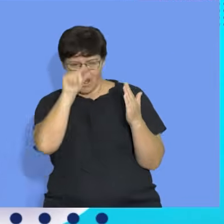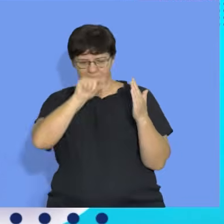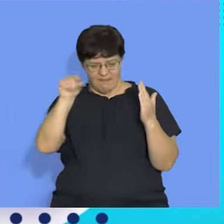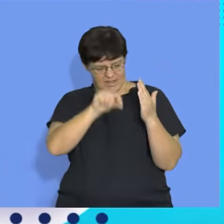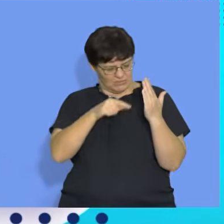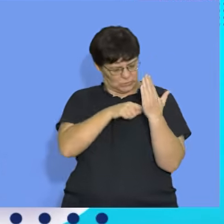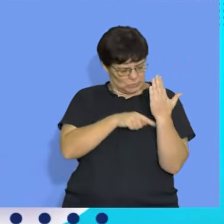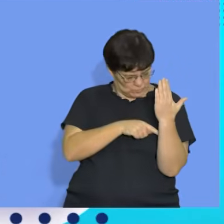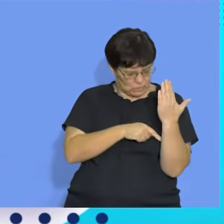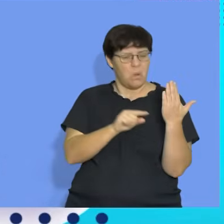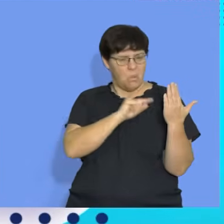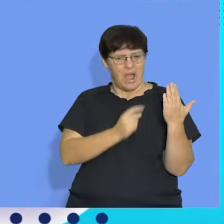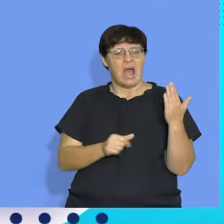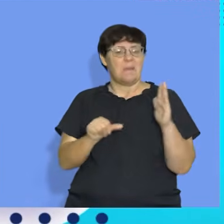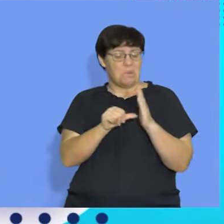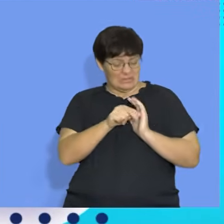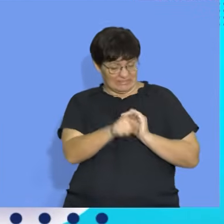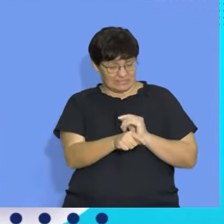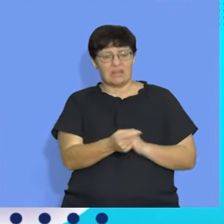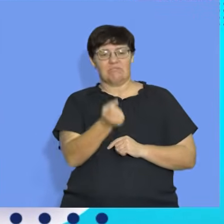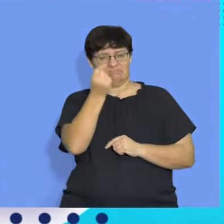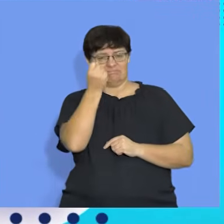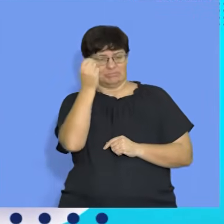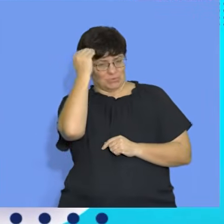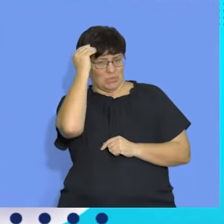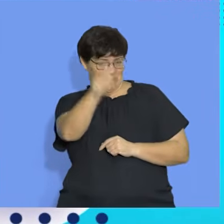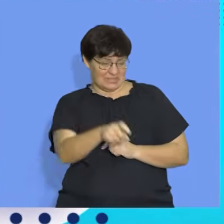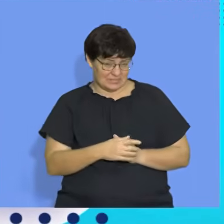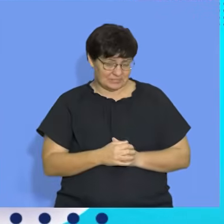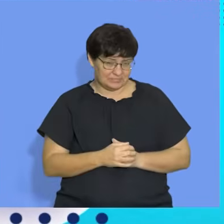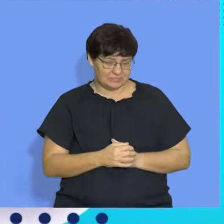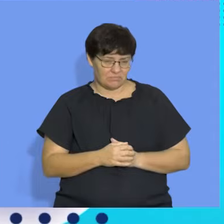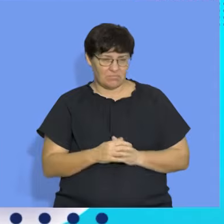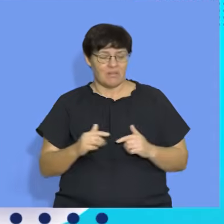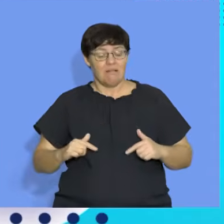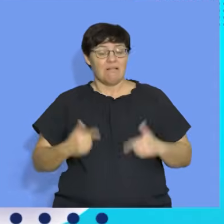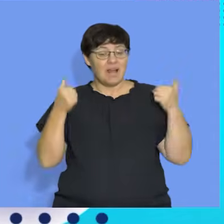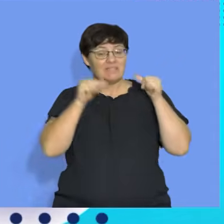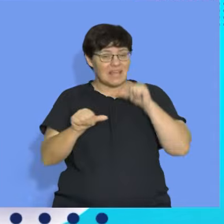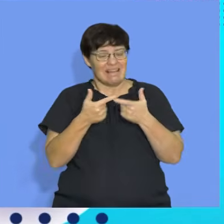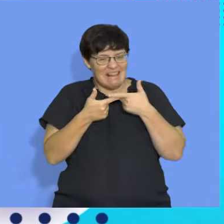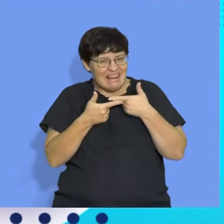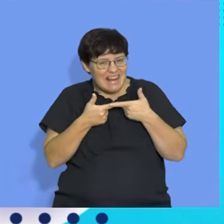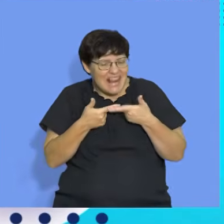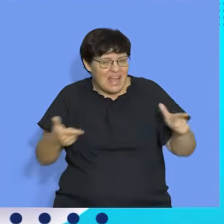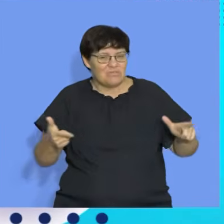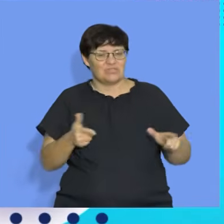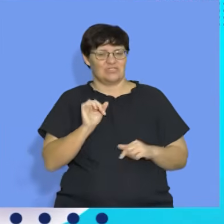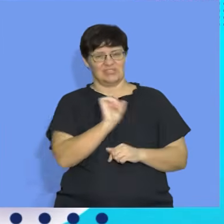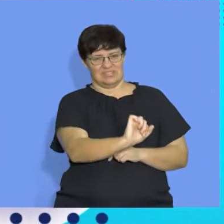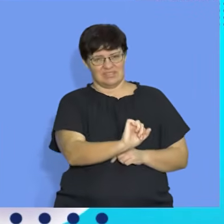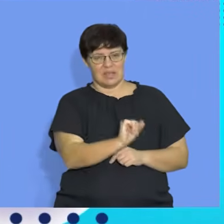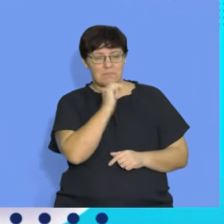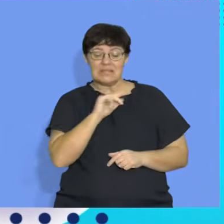I need to know these important concepts. As I said to you, life science is a different language. You must be able to speak